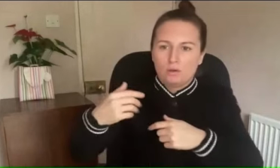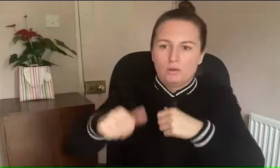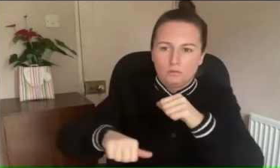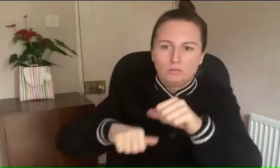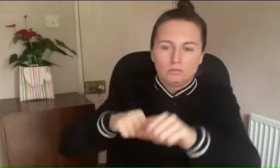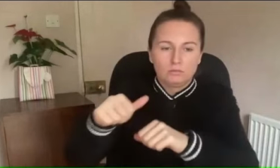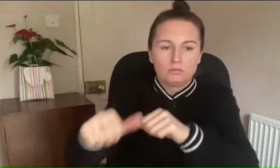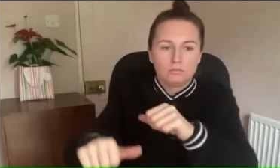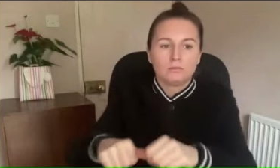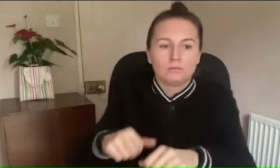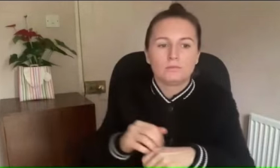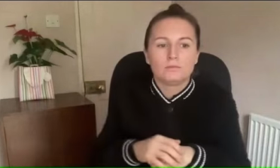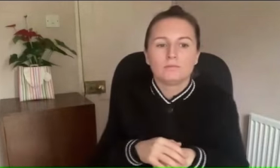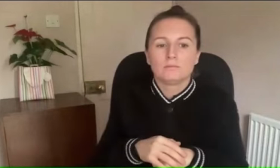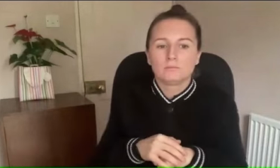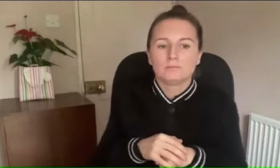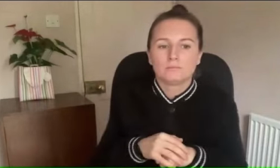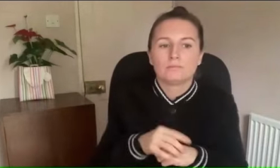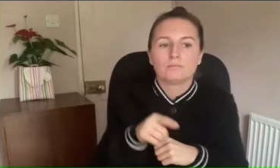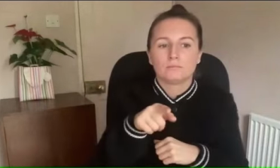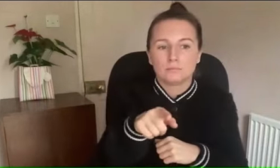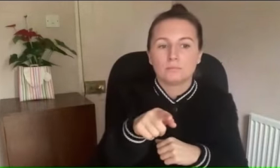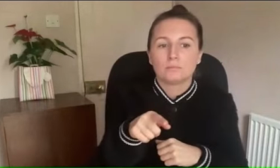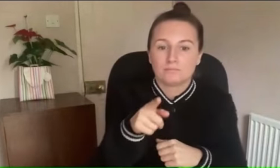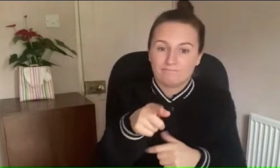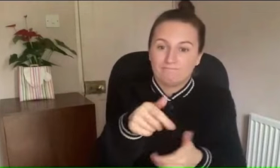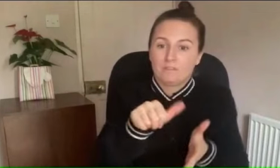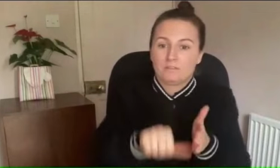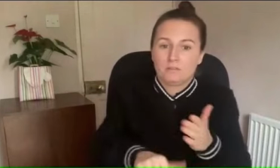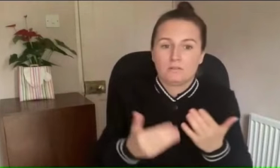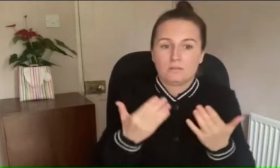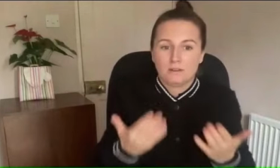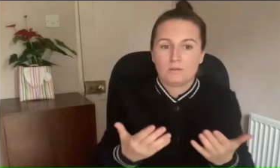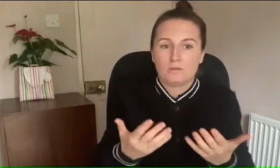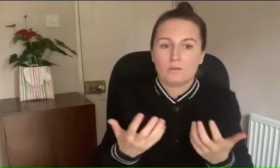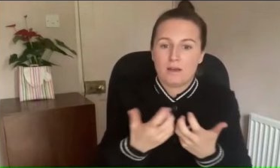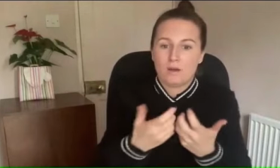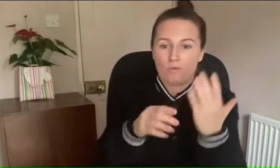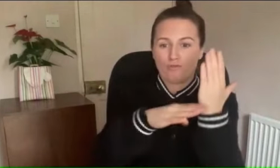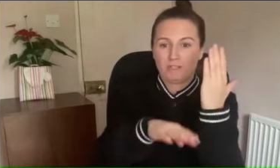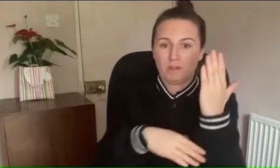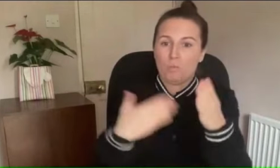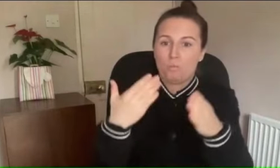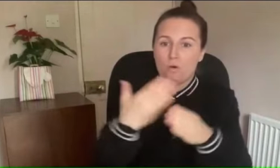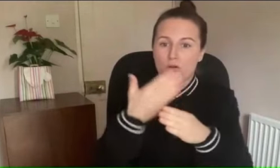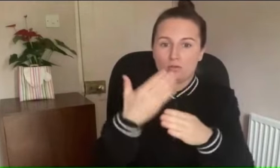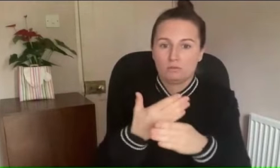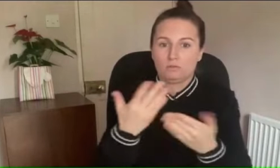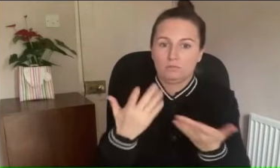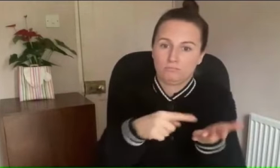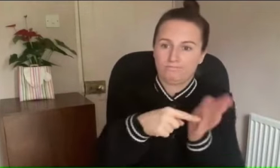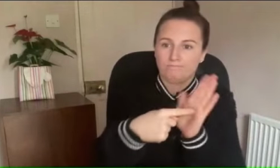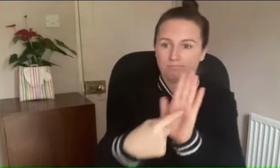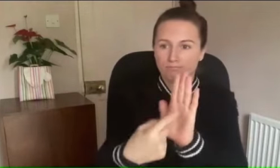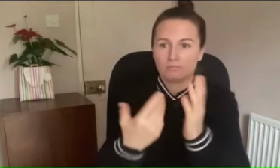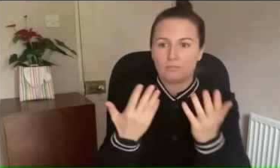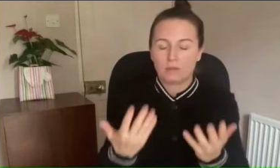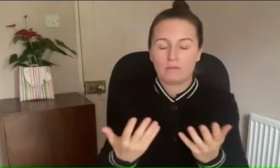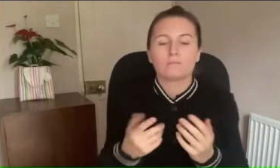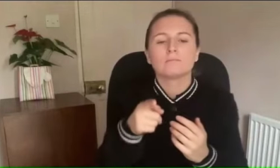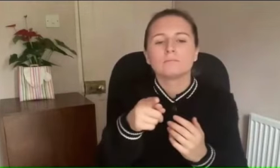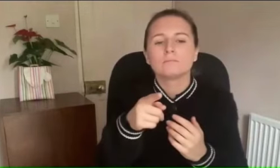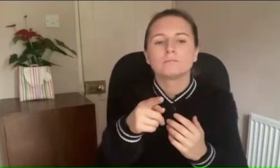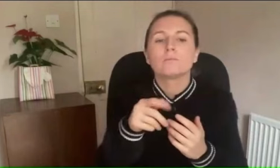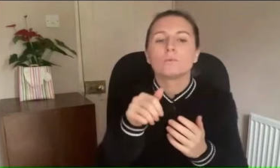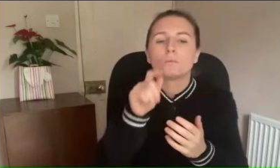to surface what each criteria looks like in practice. One way to do this is through benchmarking discussions, which will take place